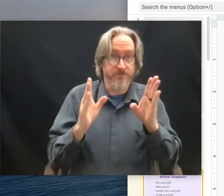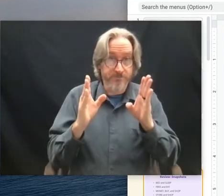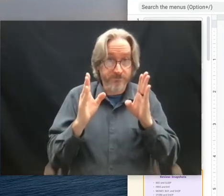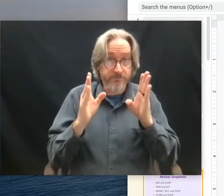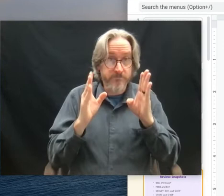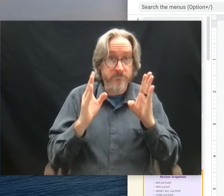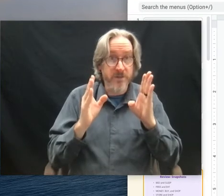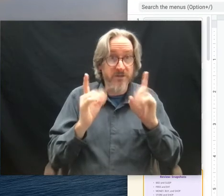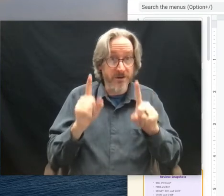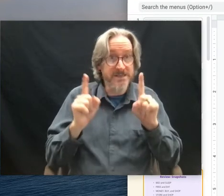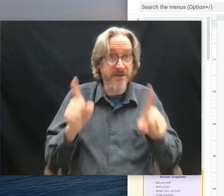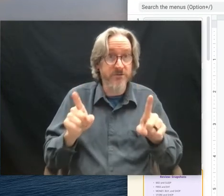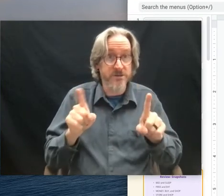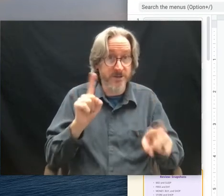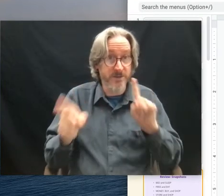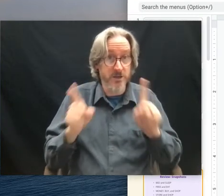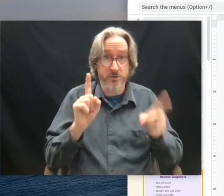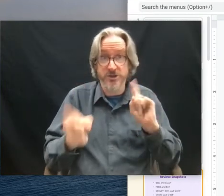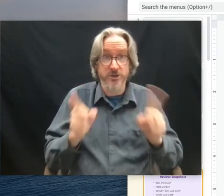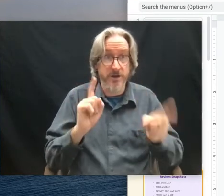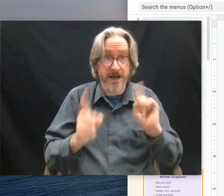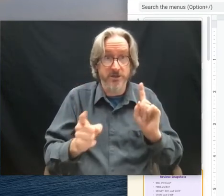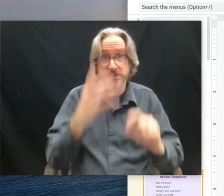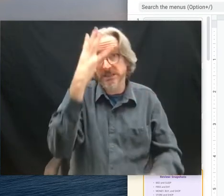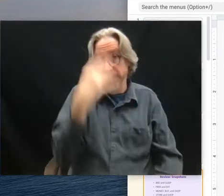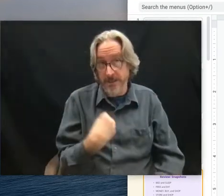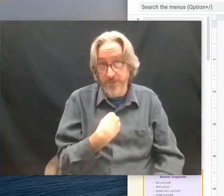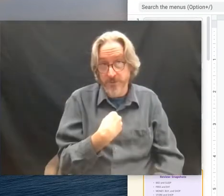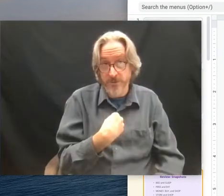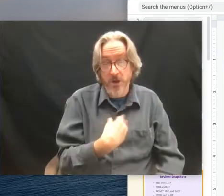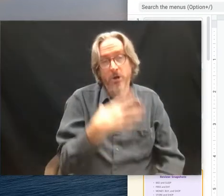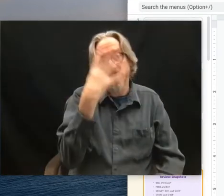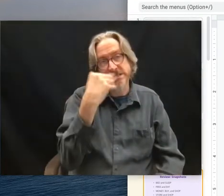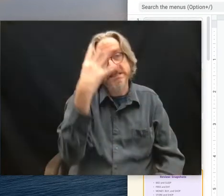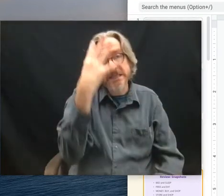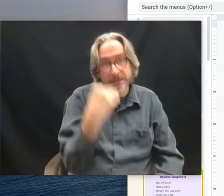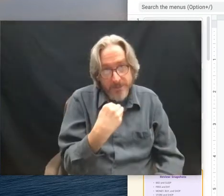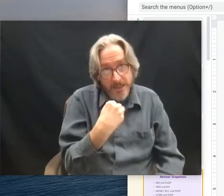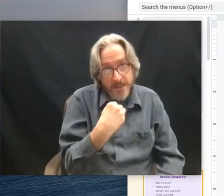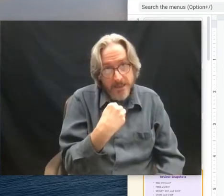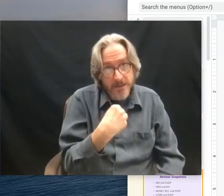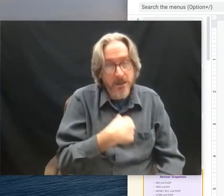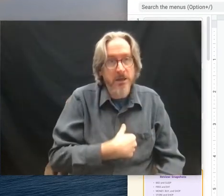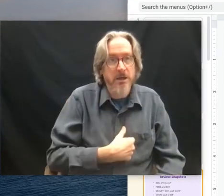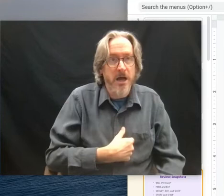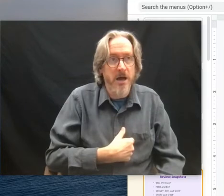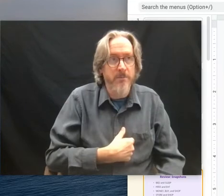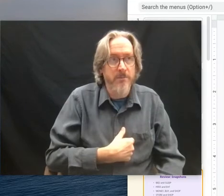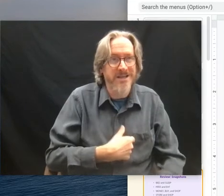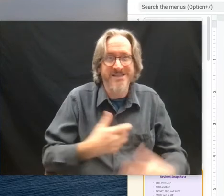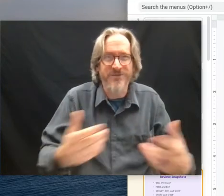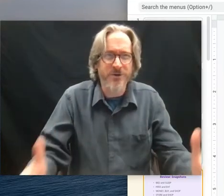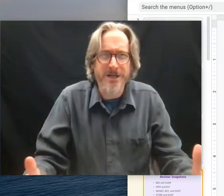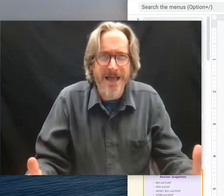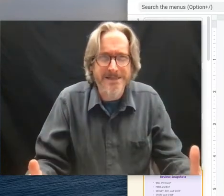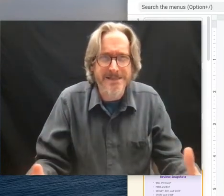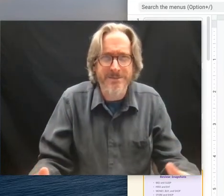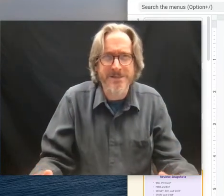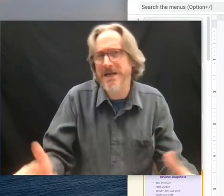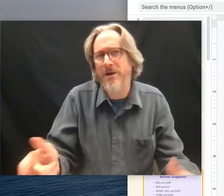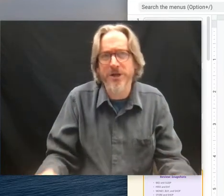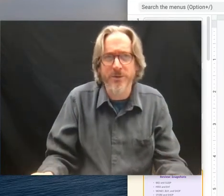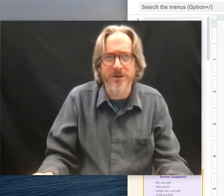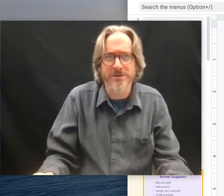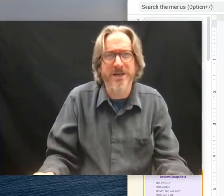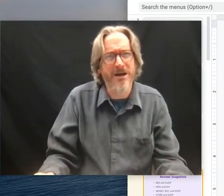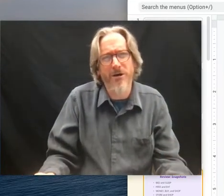So there is a difference between those two actions, sleep or sleepy. Because if you're in class and someone